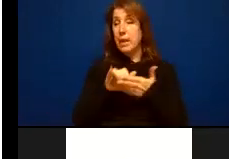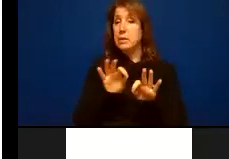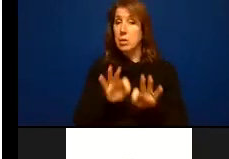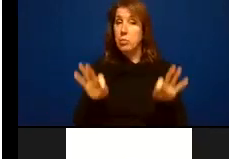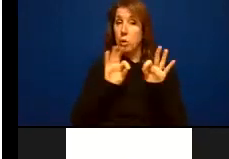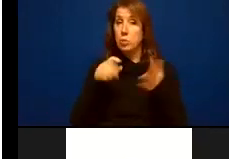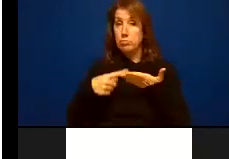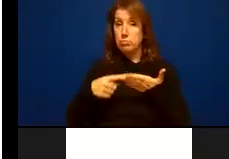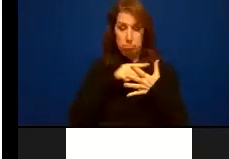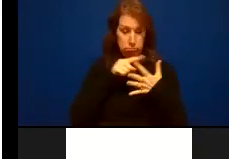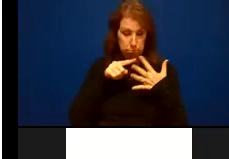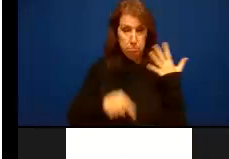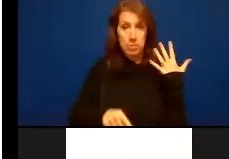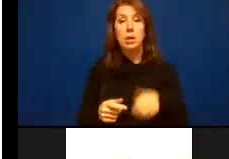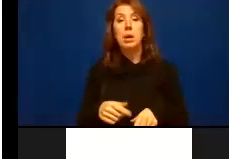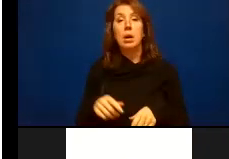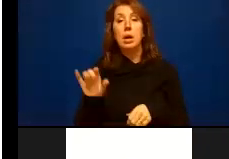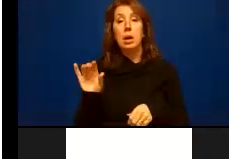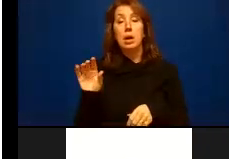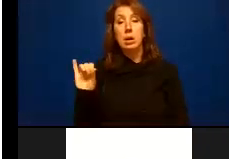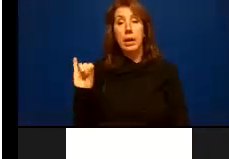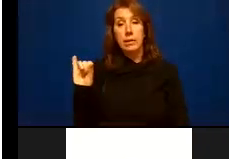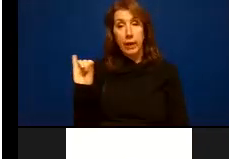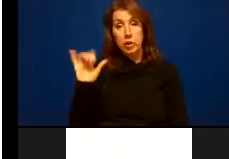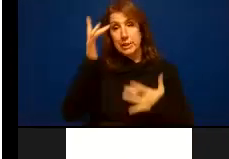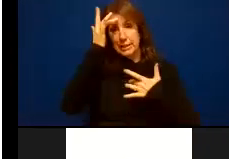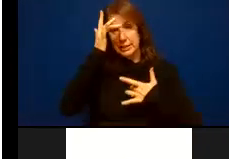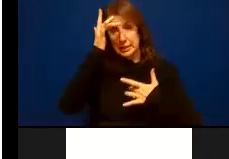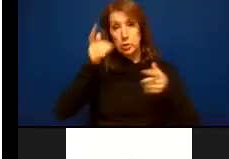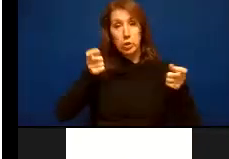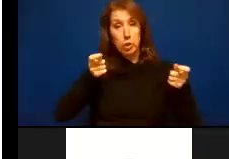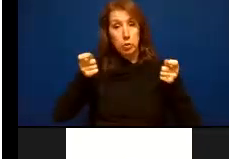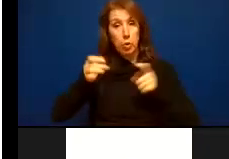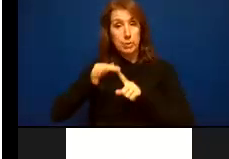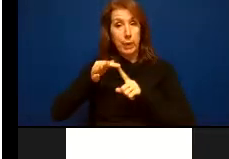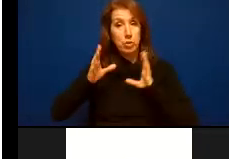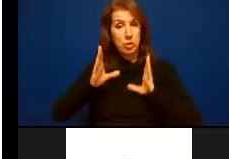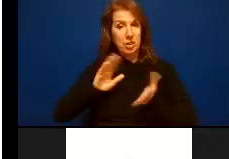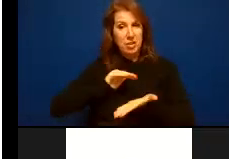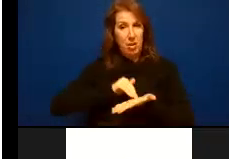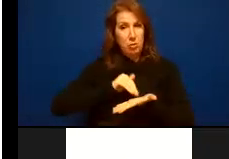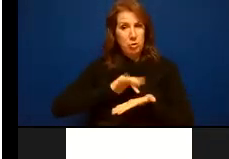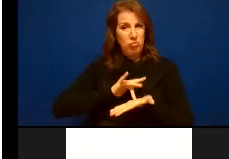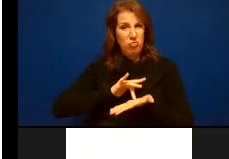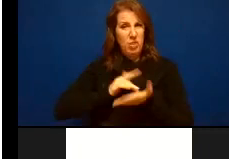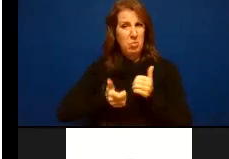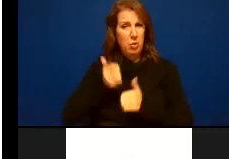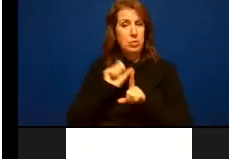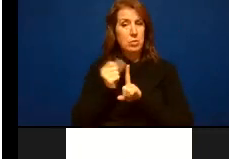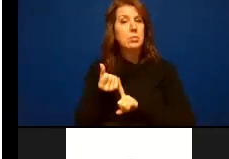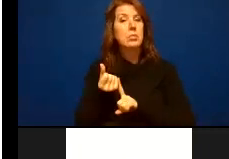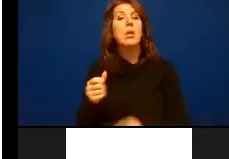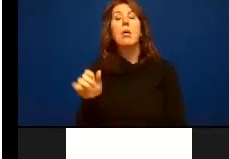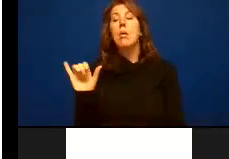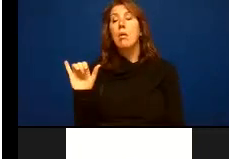And there are infectious disease controls specialists in most of these cases, as well